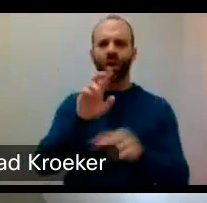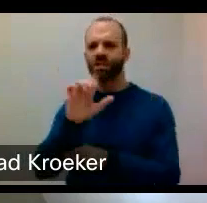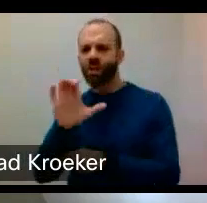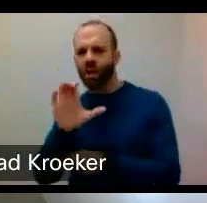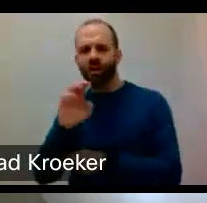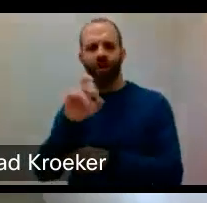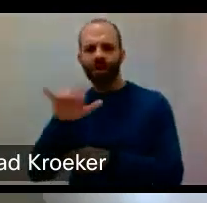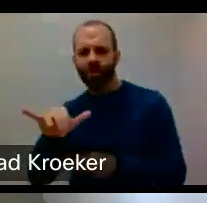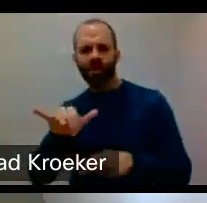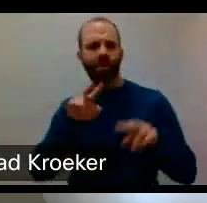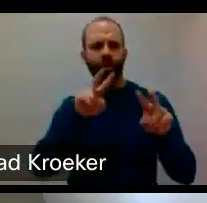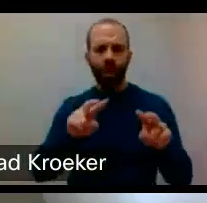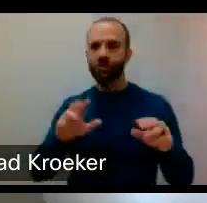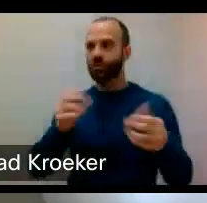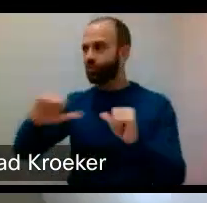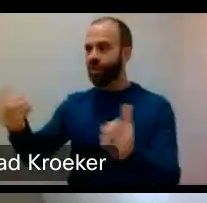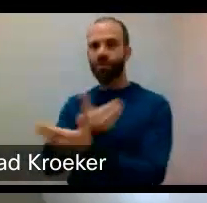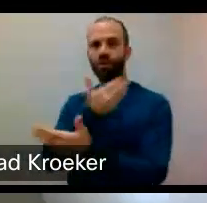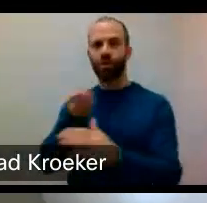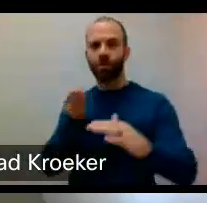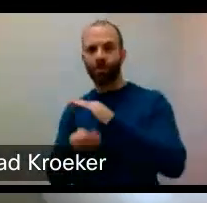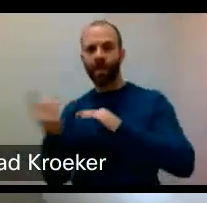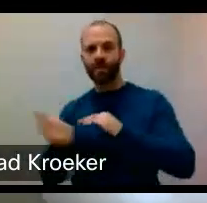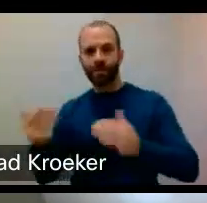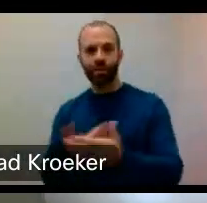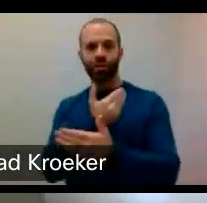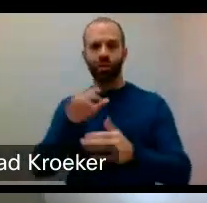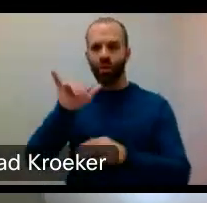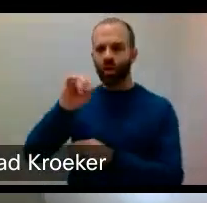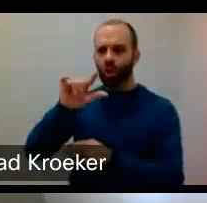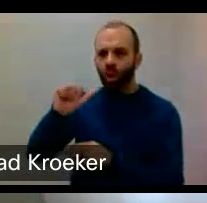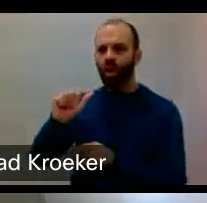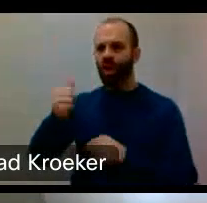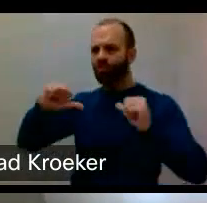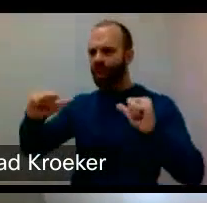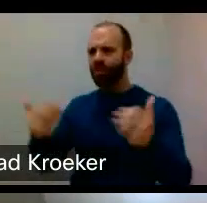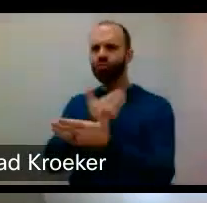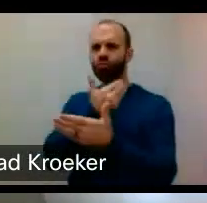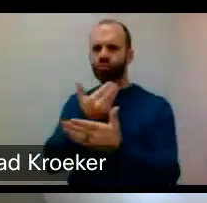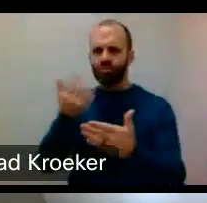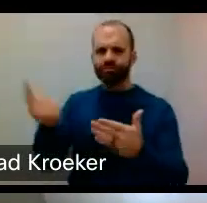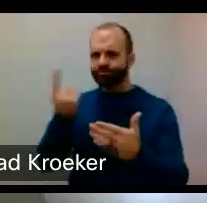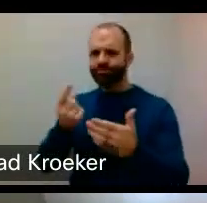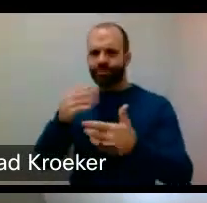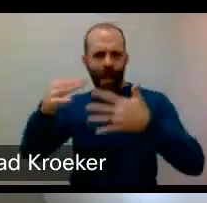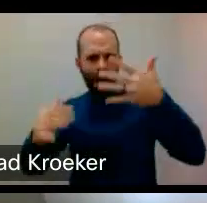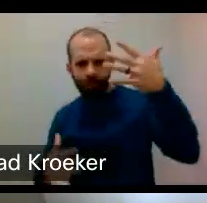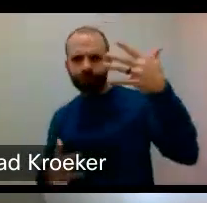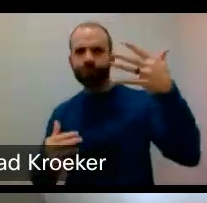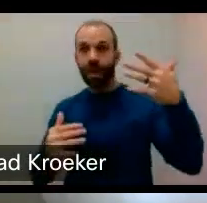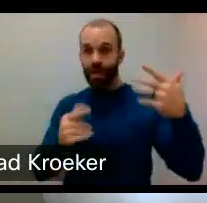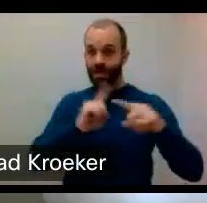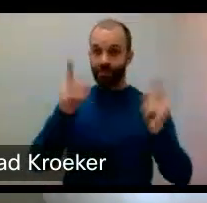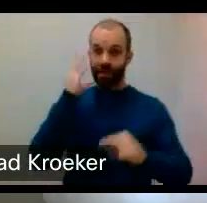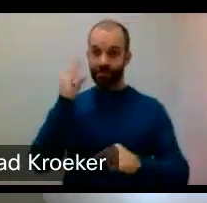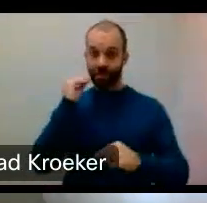something new, you bake something at home, you try some yoga, whatever it might be. All of those experiences can be